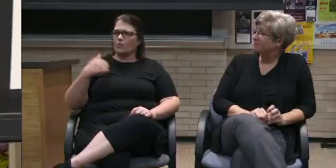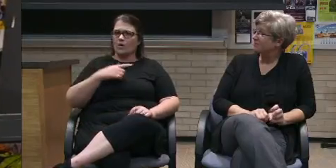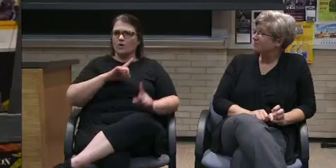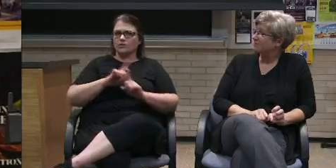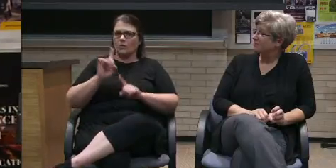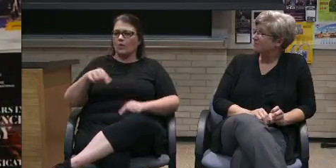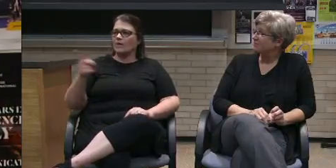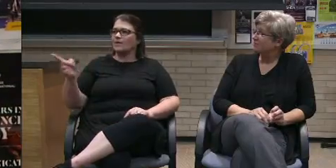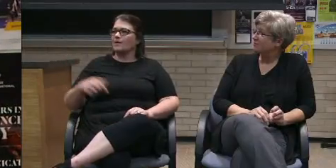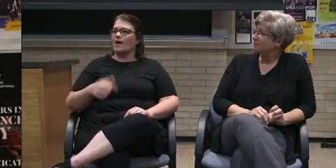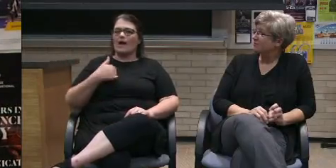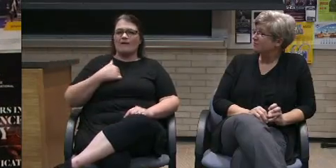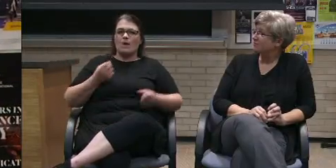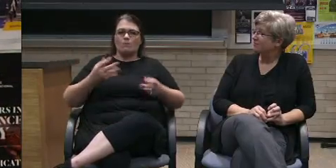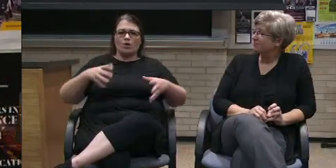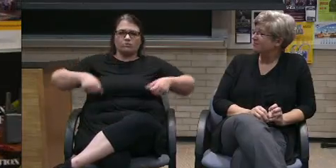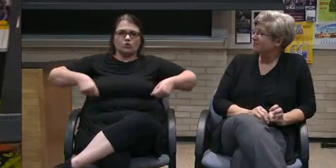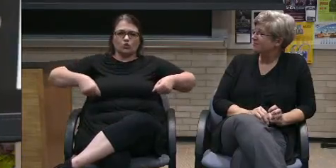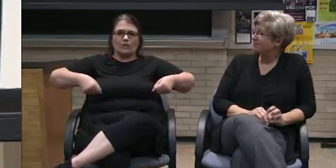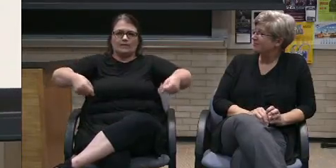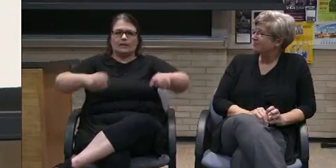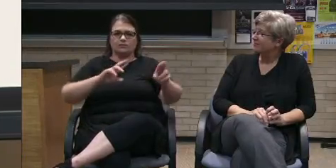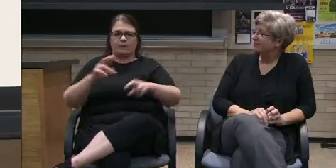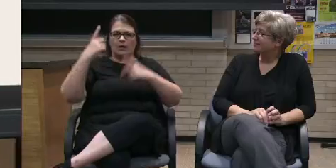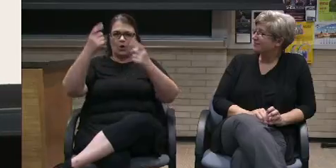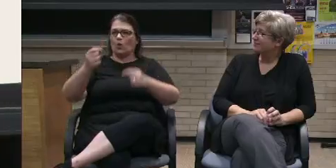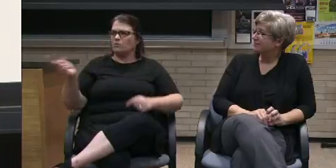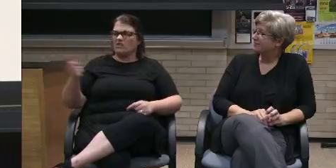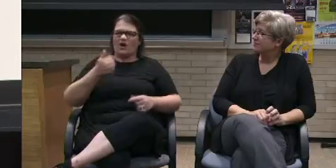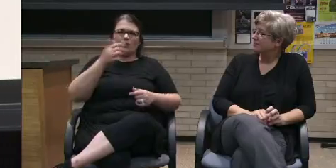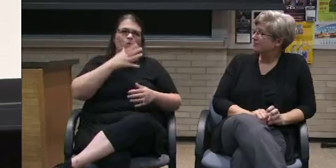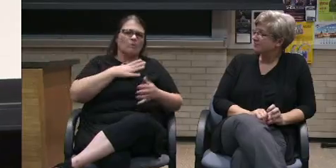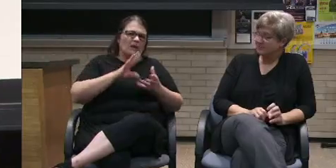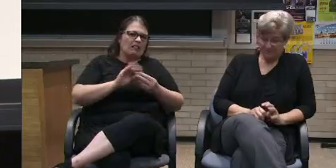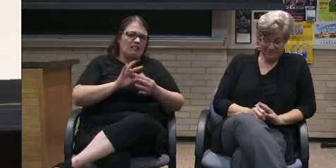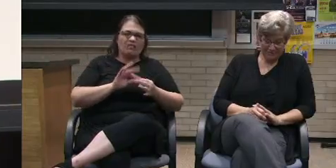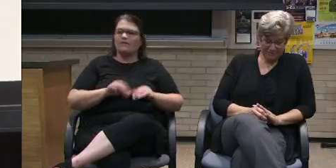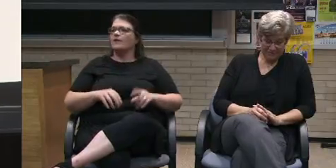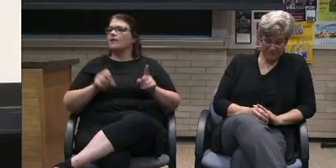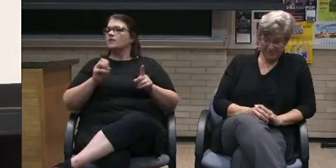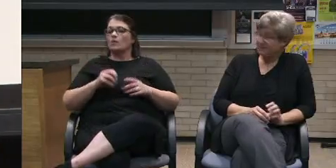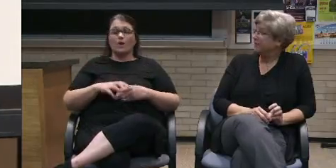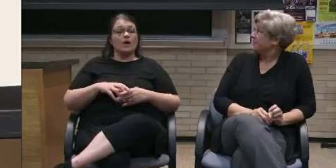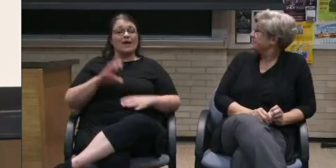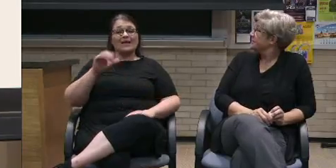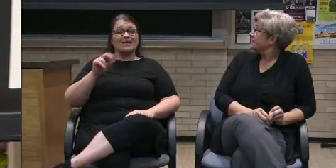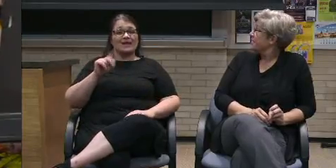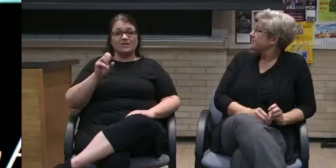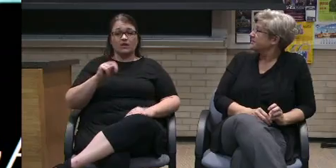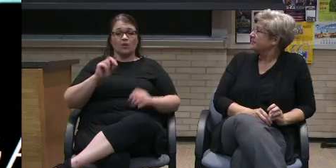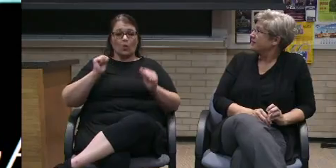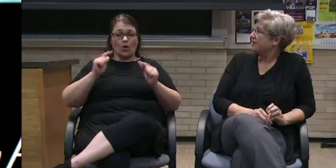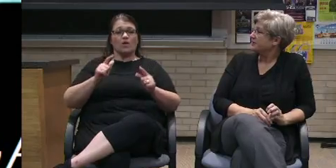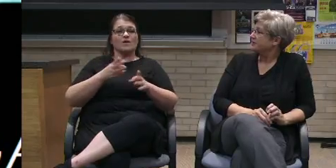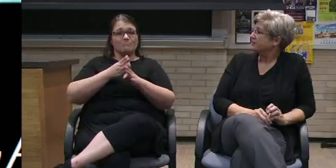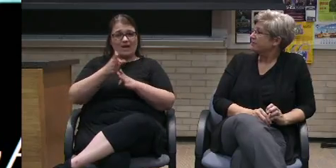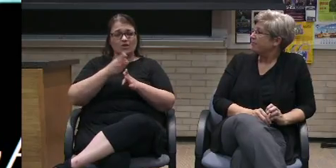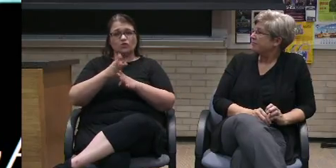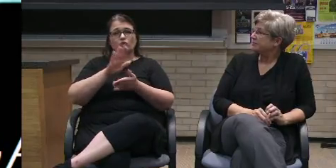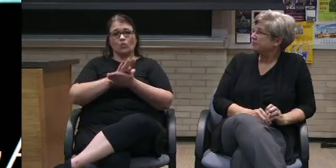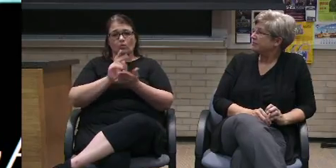I have multiple suitcases packed. And in terms of excellence, at Canton, every single major, every single program is required to have